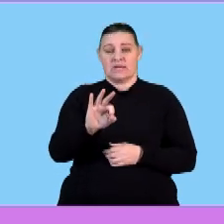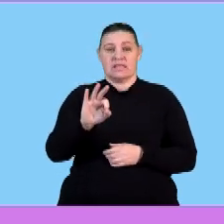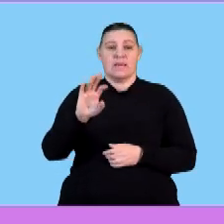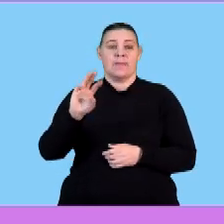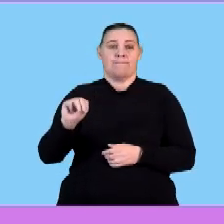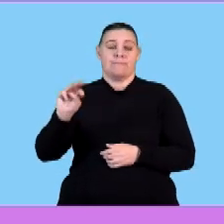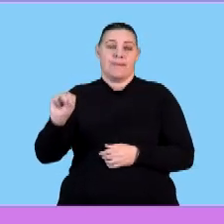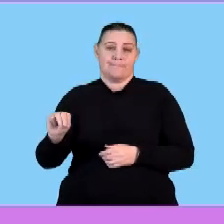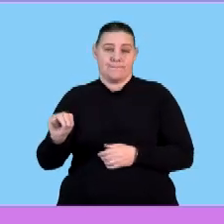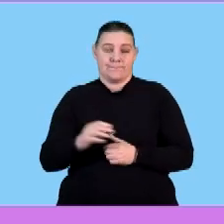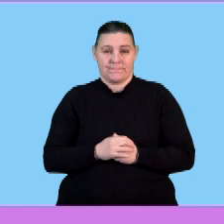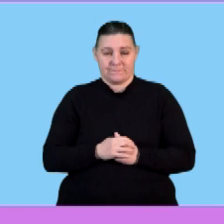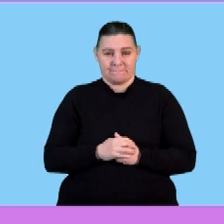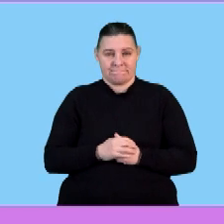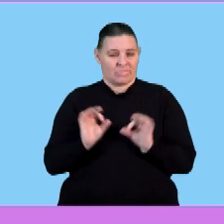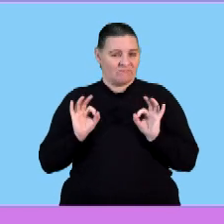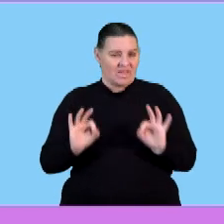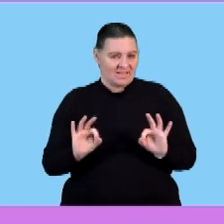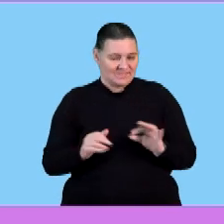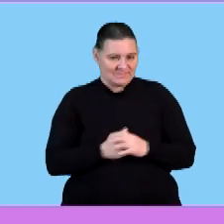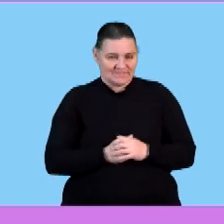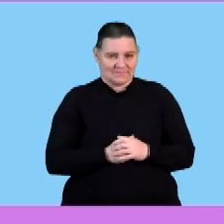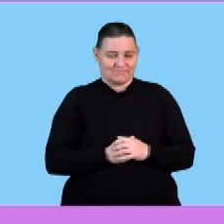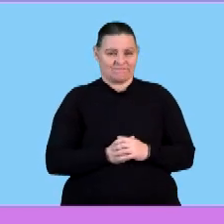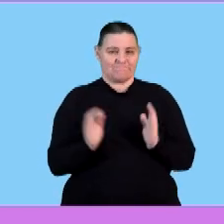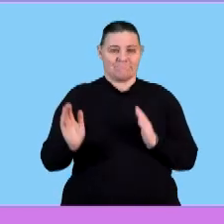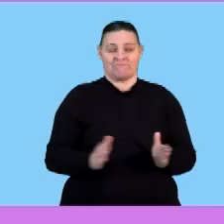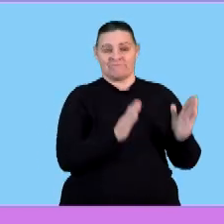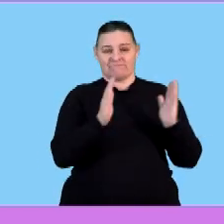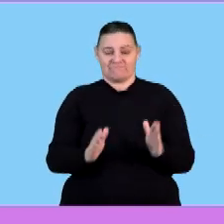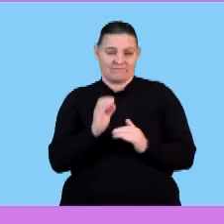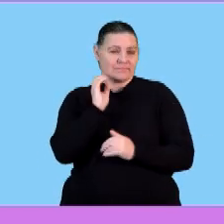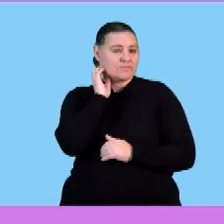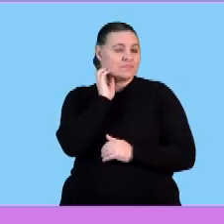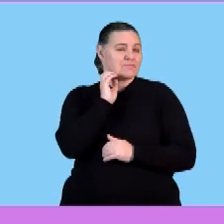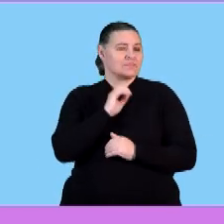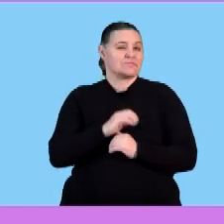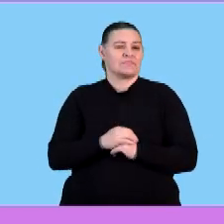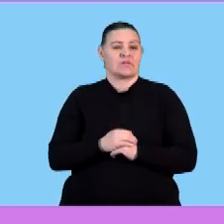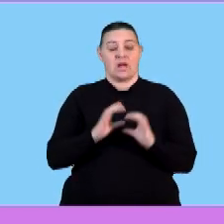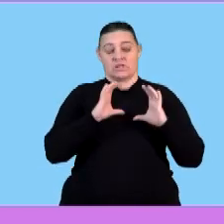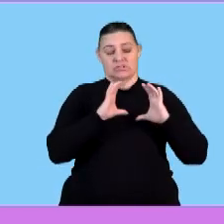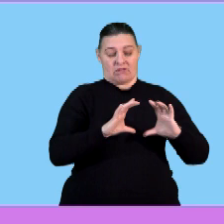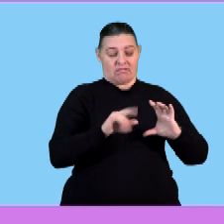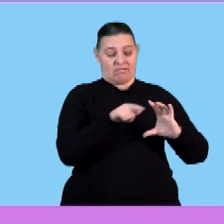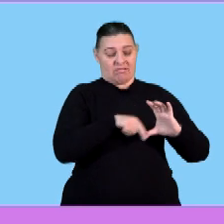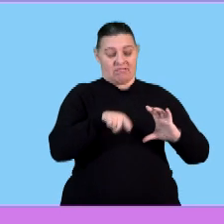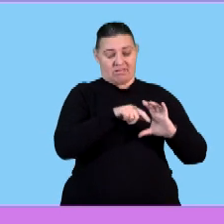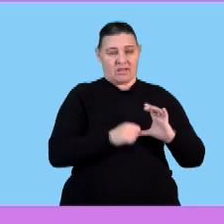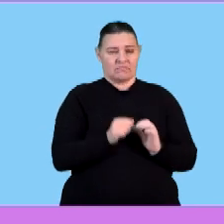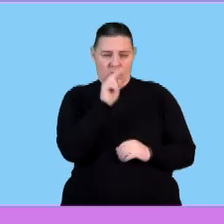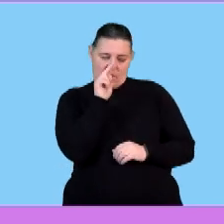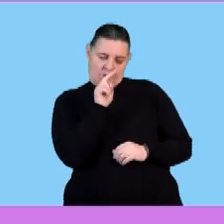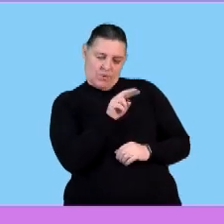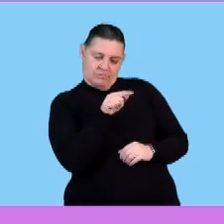12,3, this time millimeters. All right. Moving along. We're working well. We have a circle.